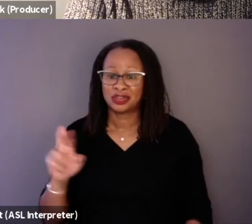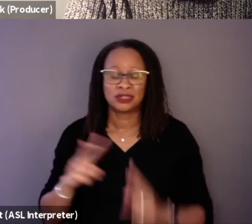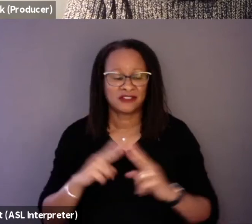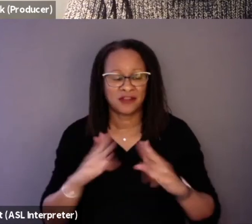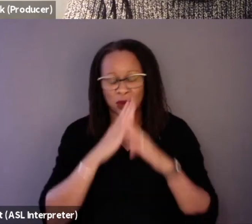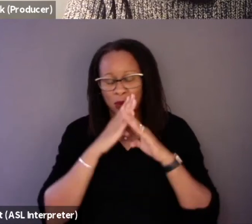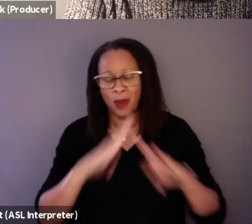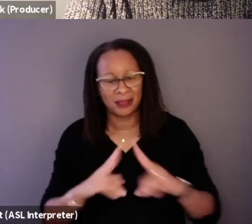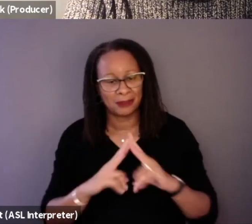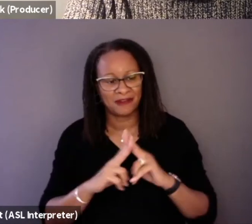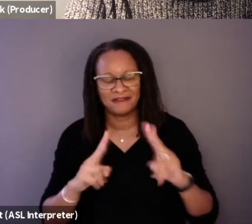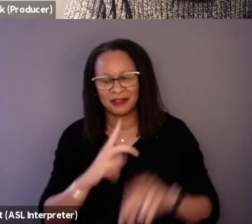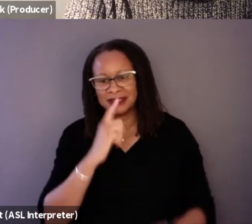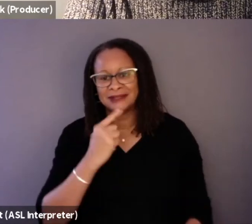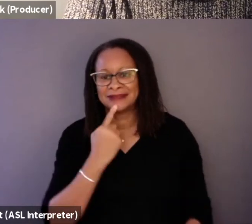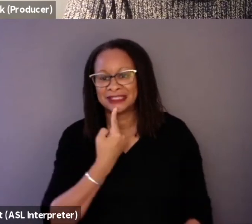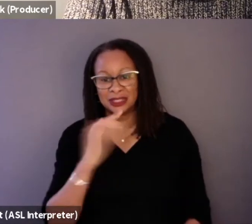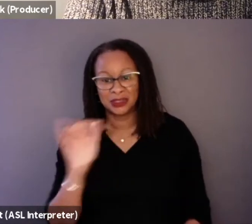well. And